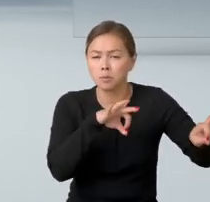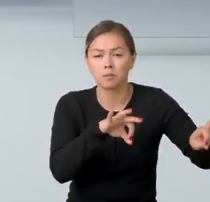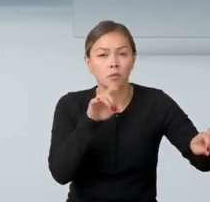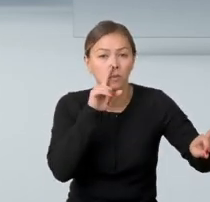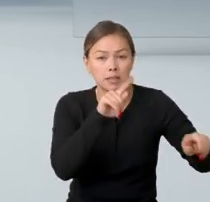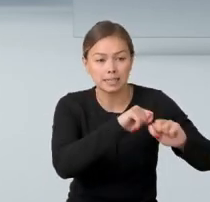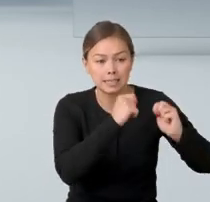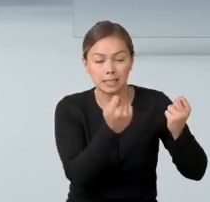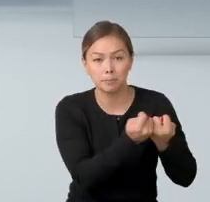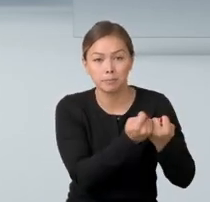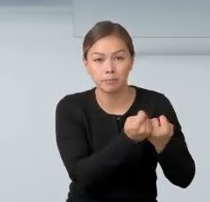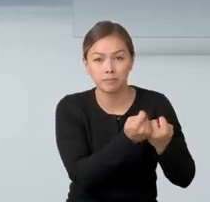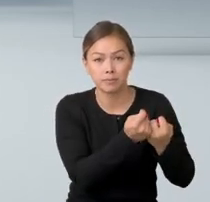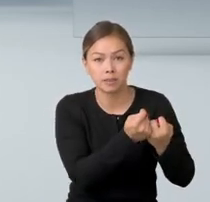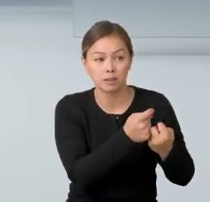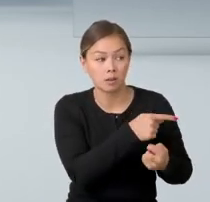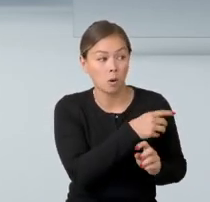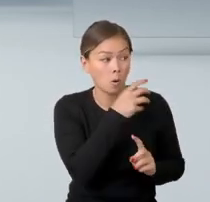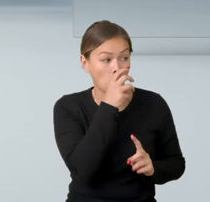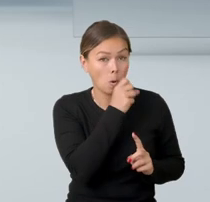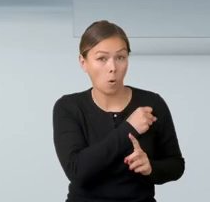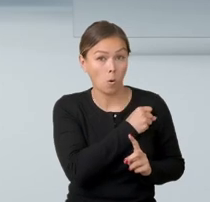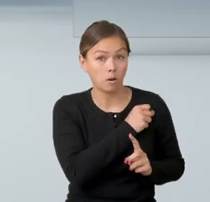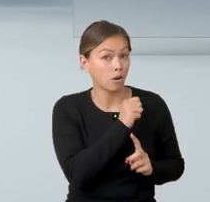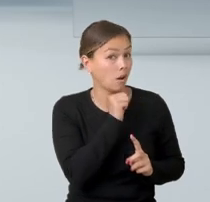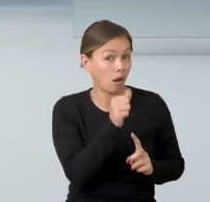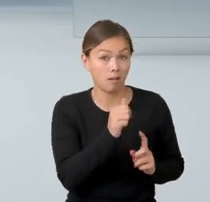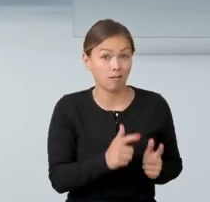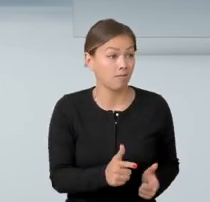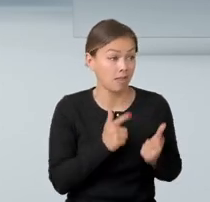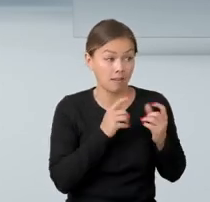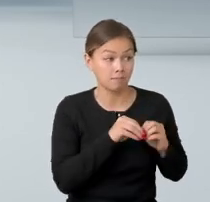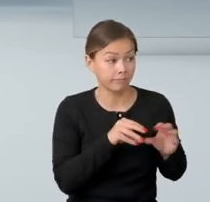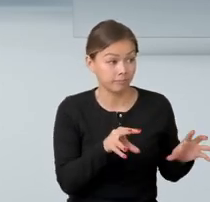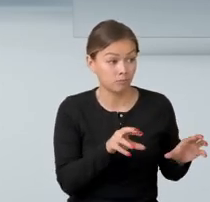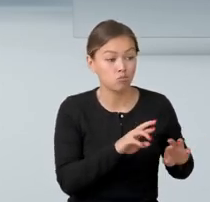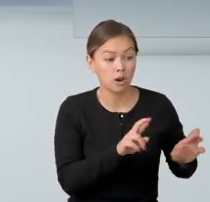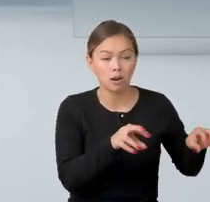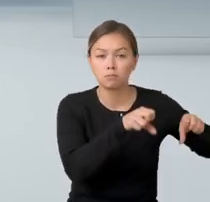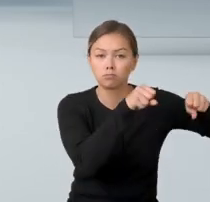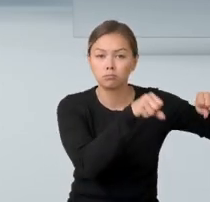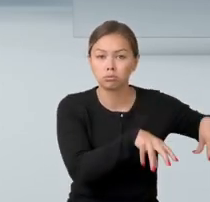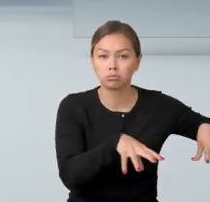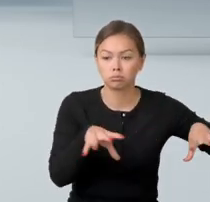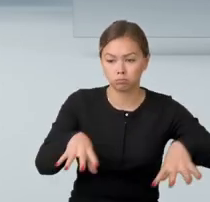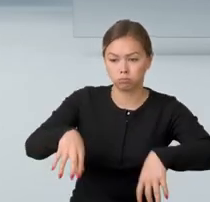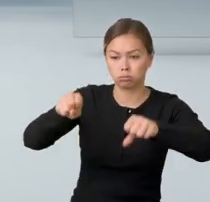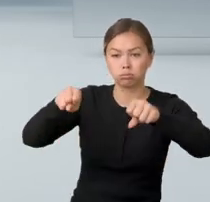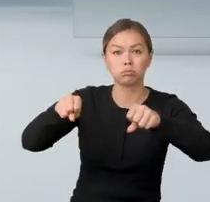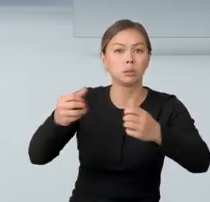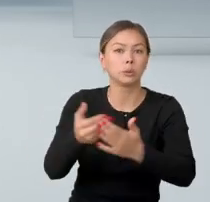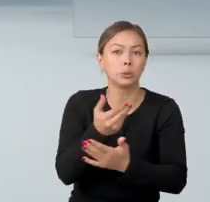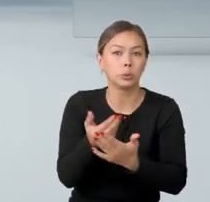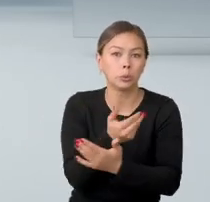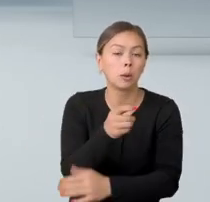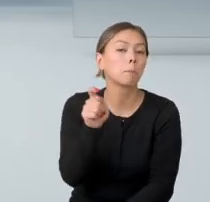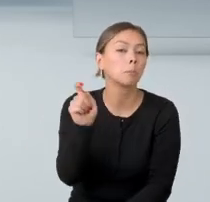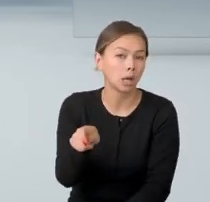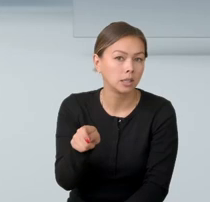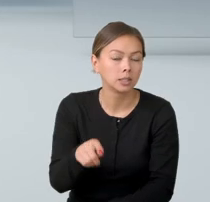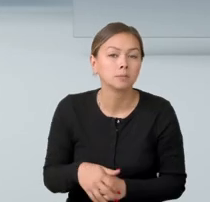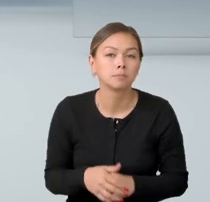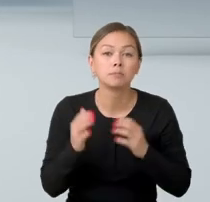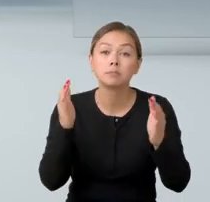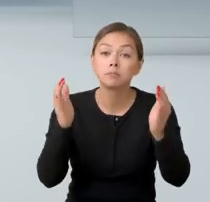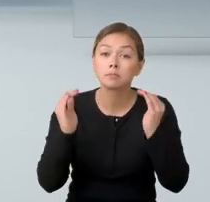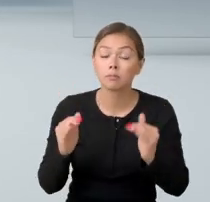be perfect for the team to start to stop using the previous solution and start using the new one on top of